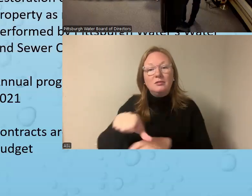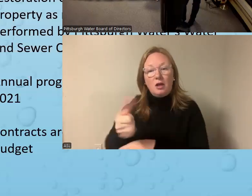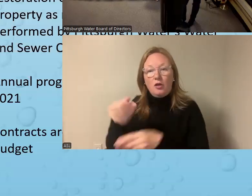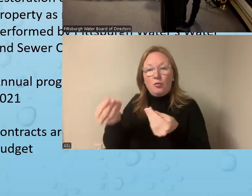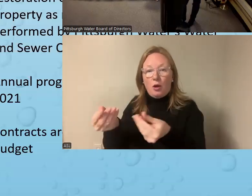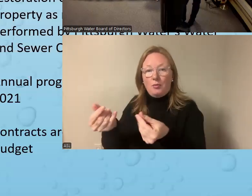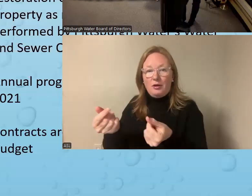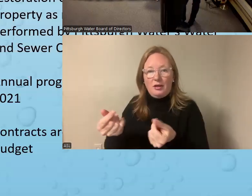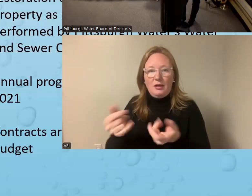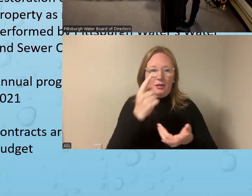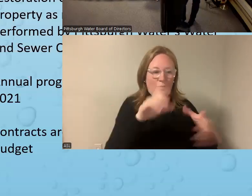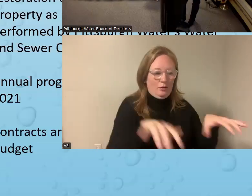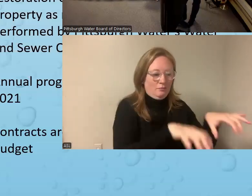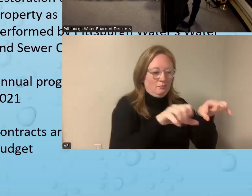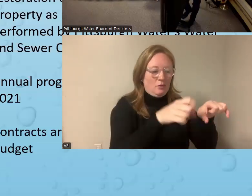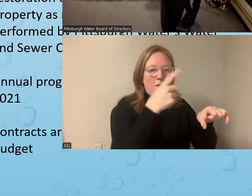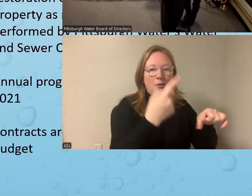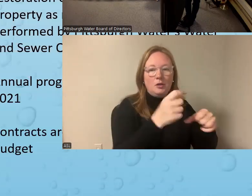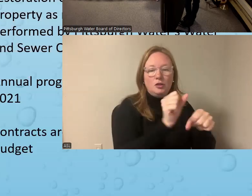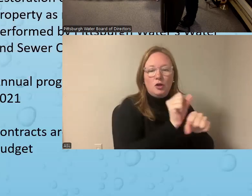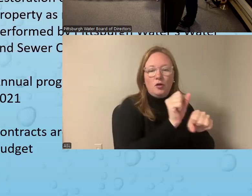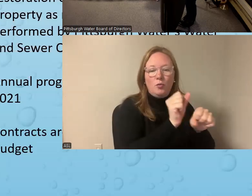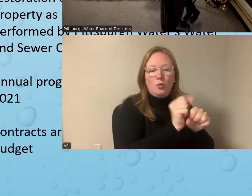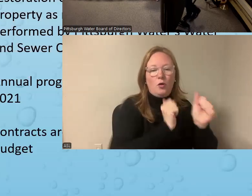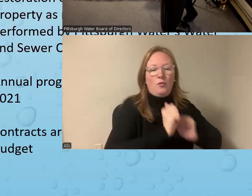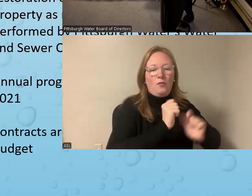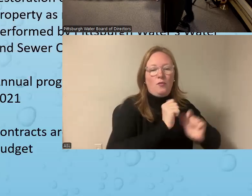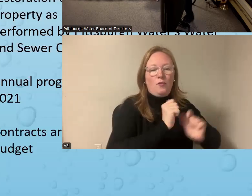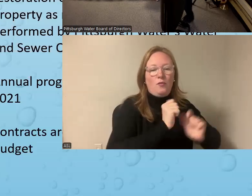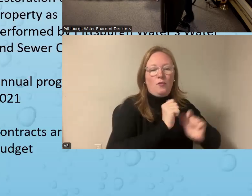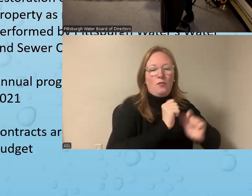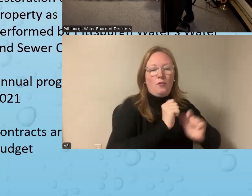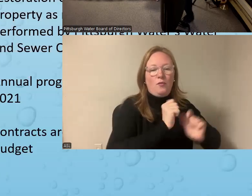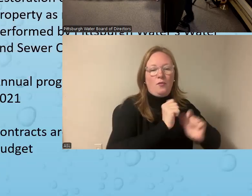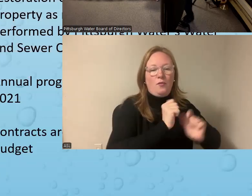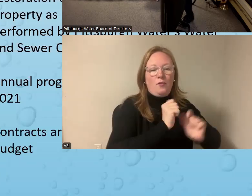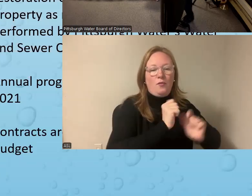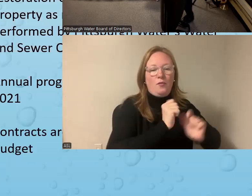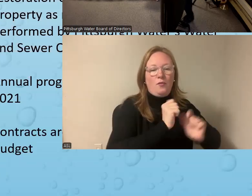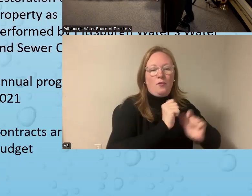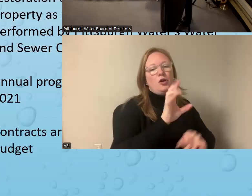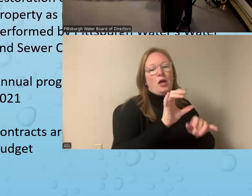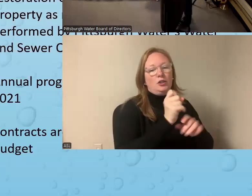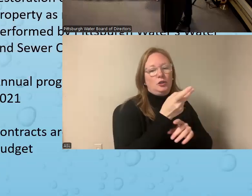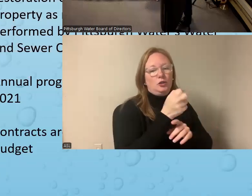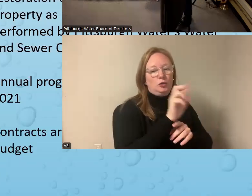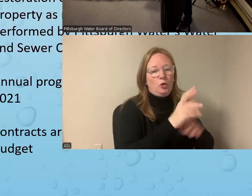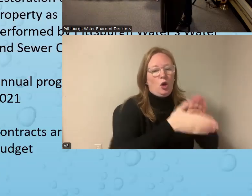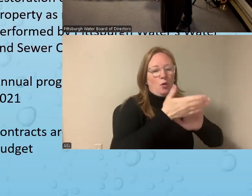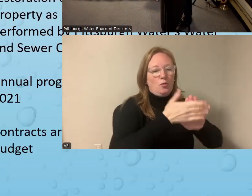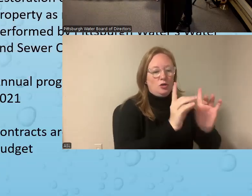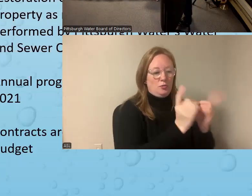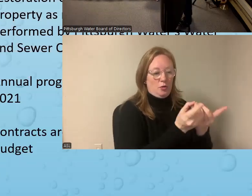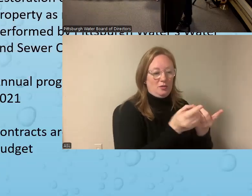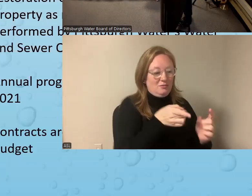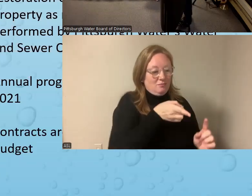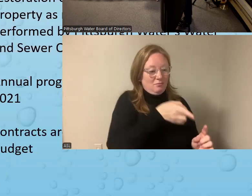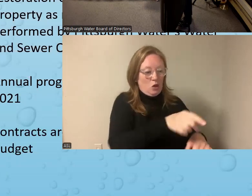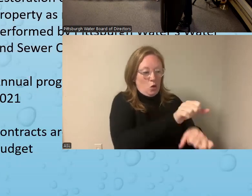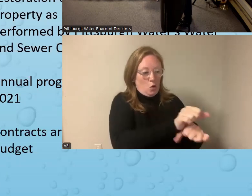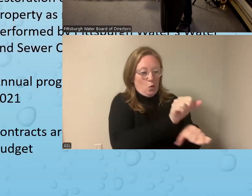as required due to work performed by Pittsburgh Water's water departments, where work is